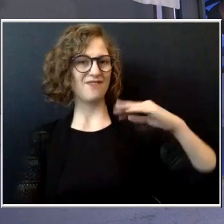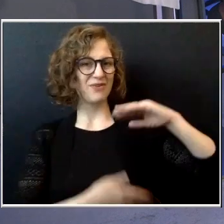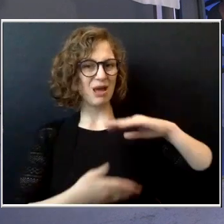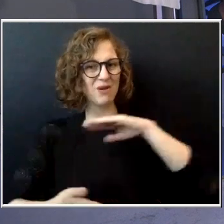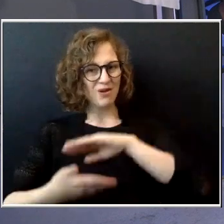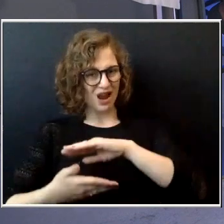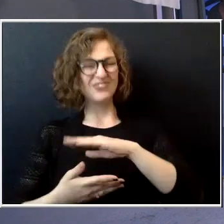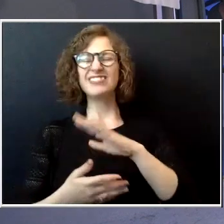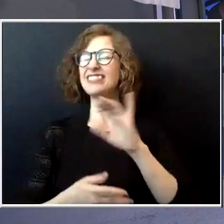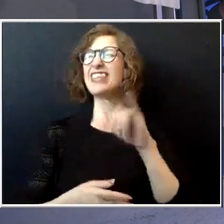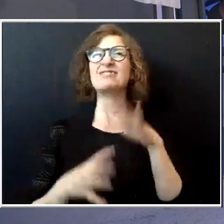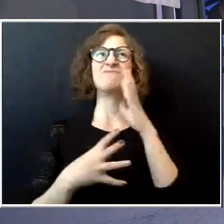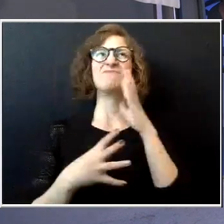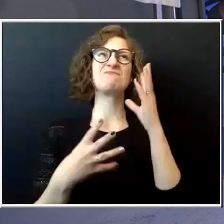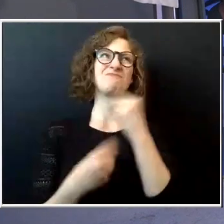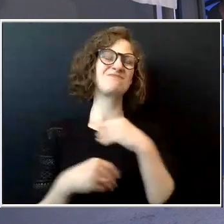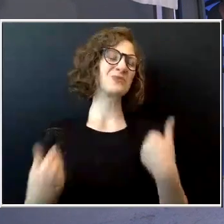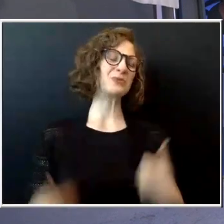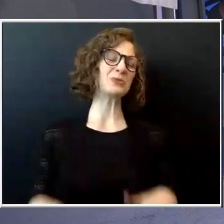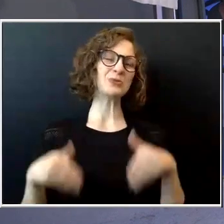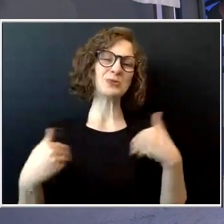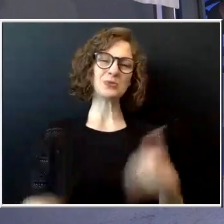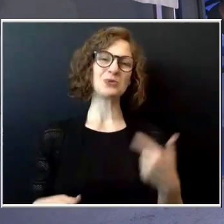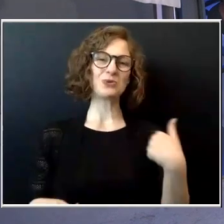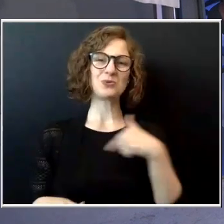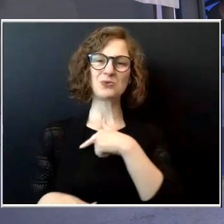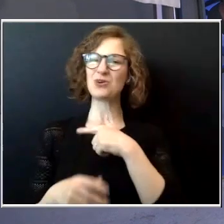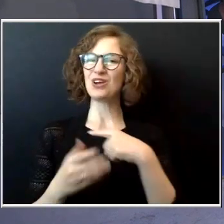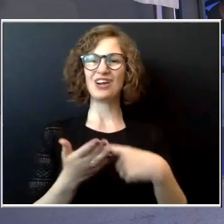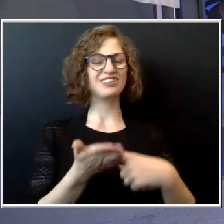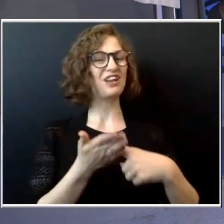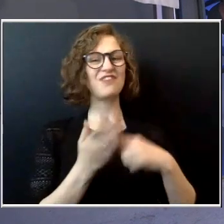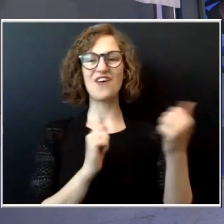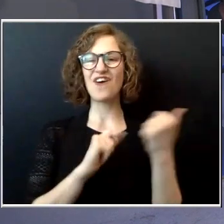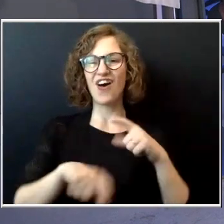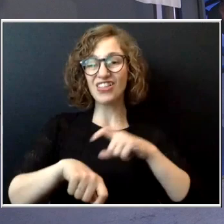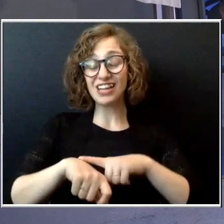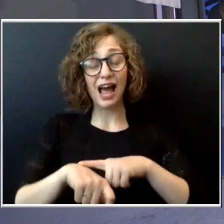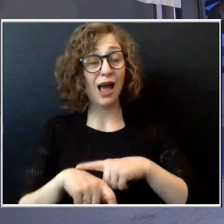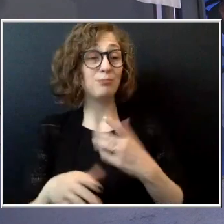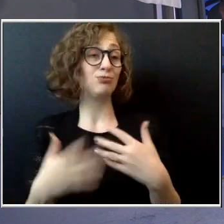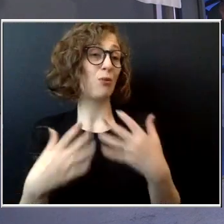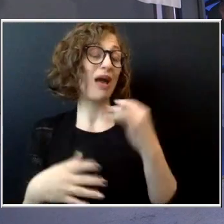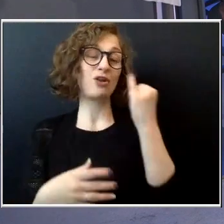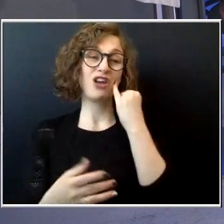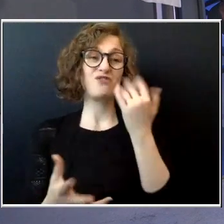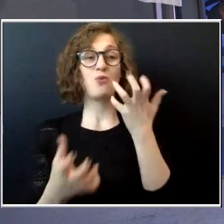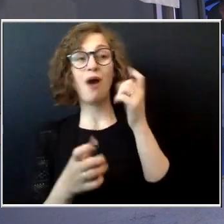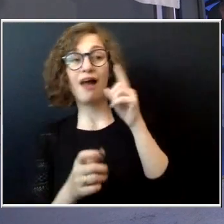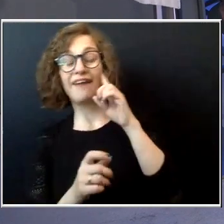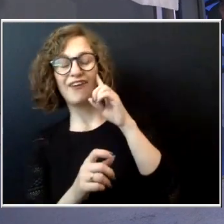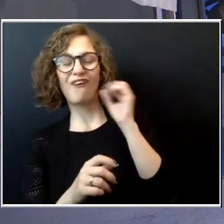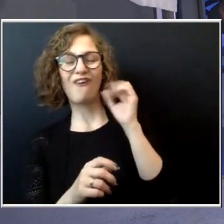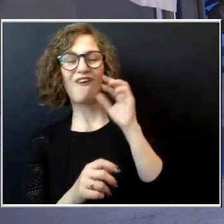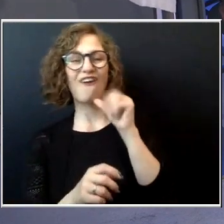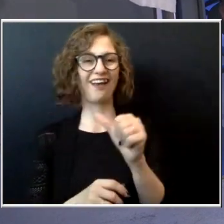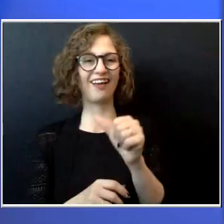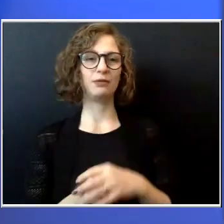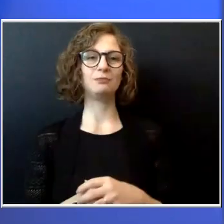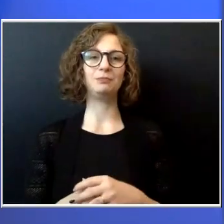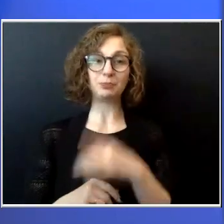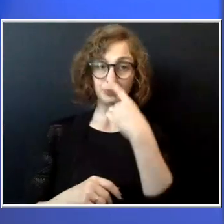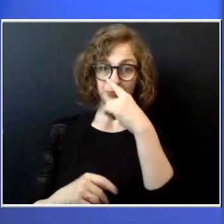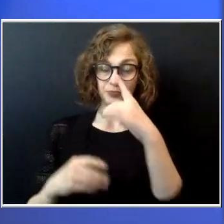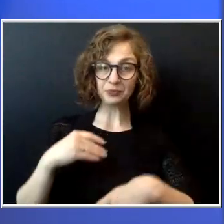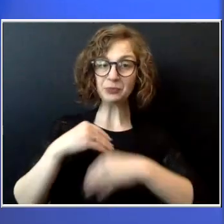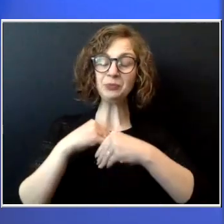that. So. We're talking about it all the time, whether you want to hear about it or not. Right. So to add to that, I might add, while I have this venue, we